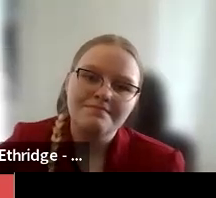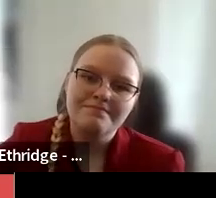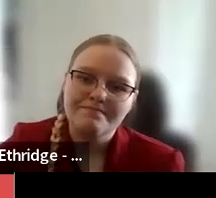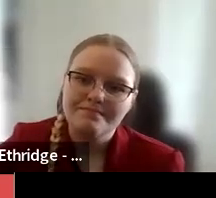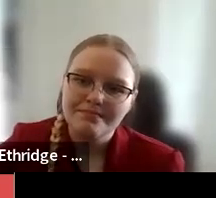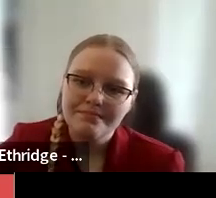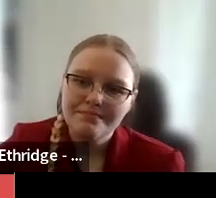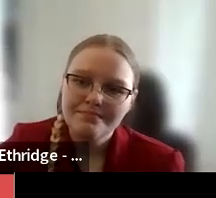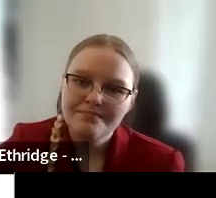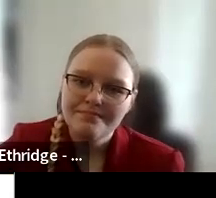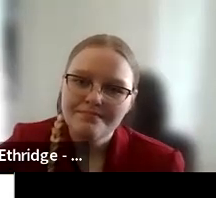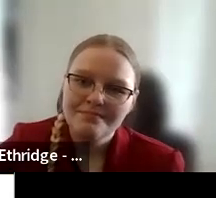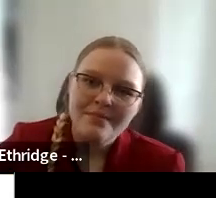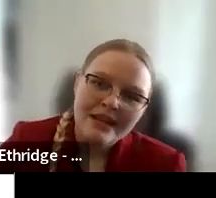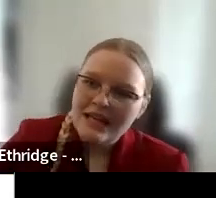age.